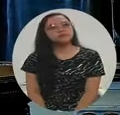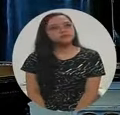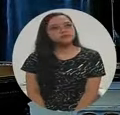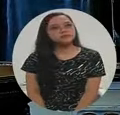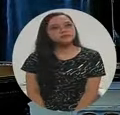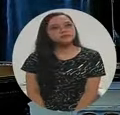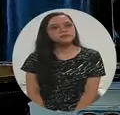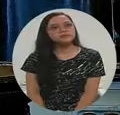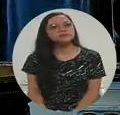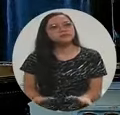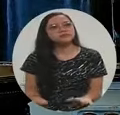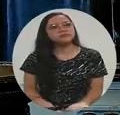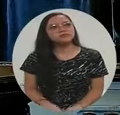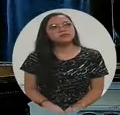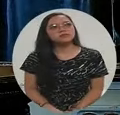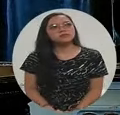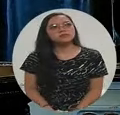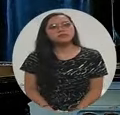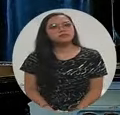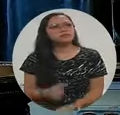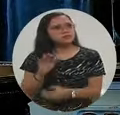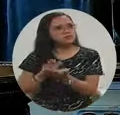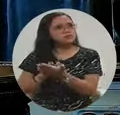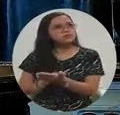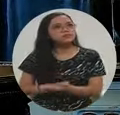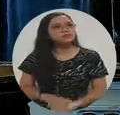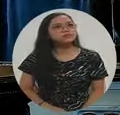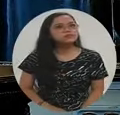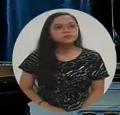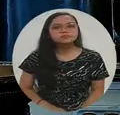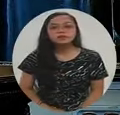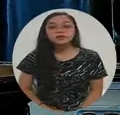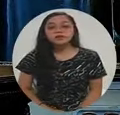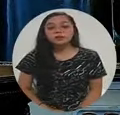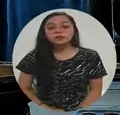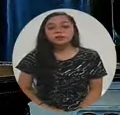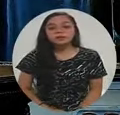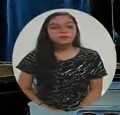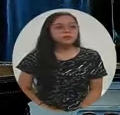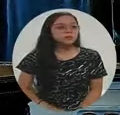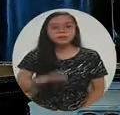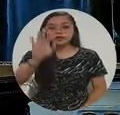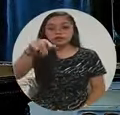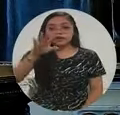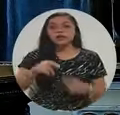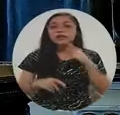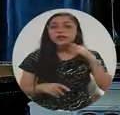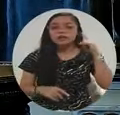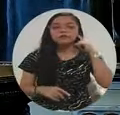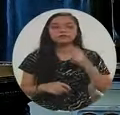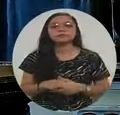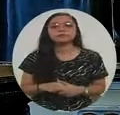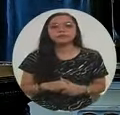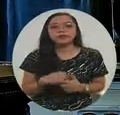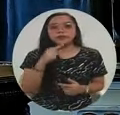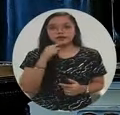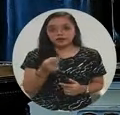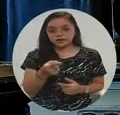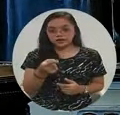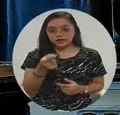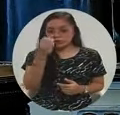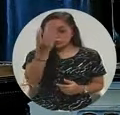Commit your life to the Lord. Chapter 3, Philippians, verse 13. Brethren, what does it